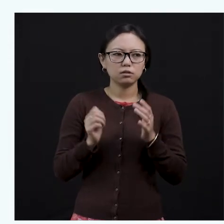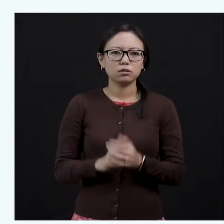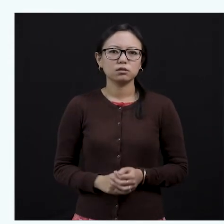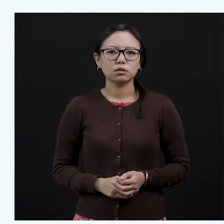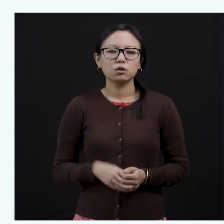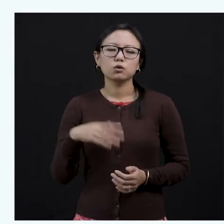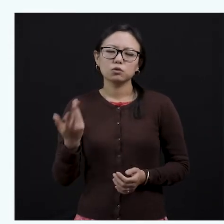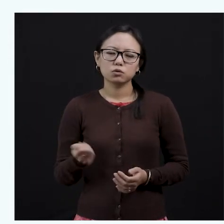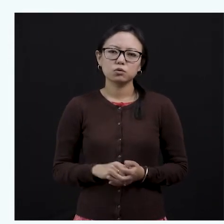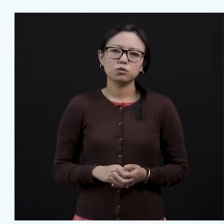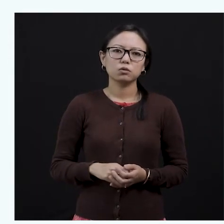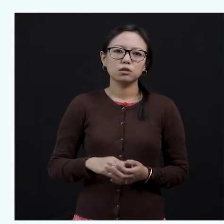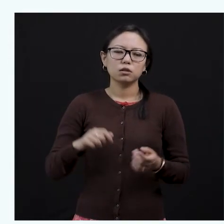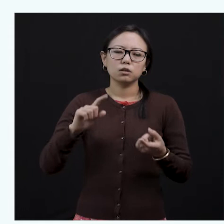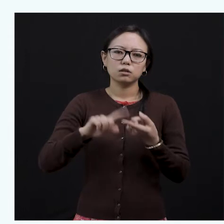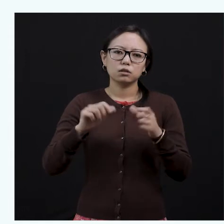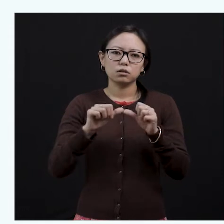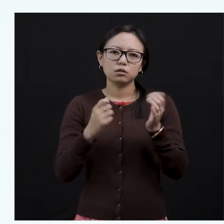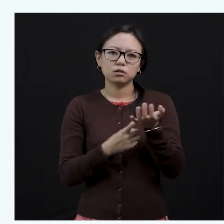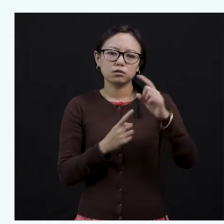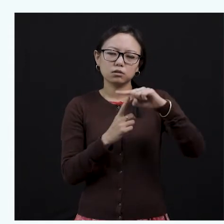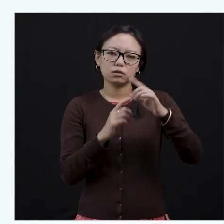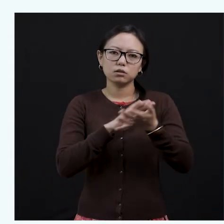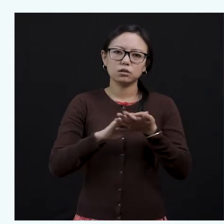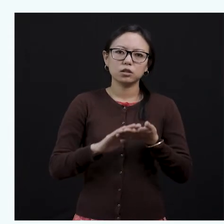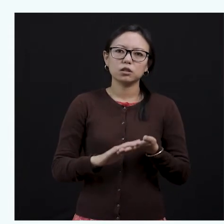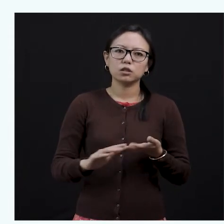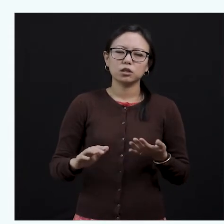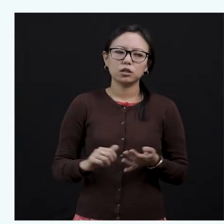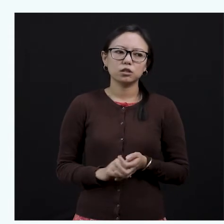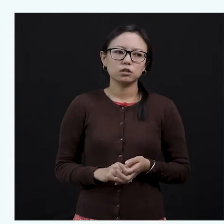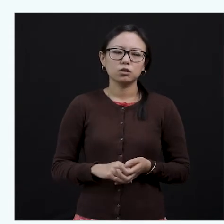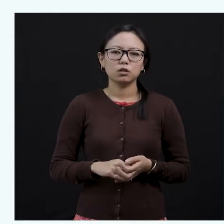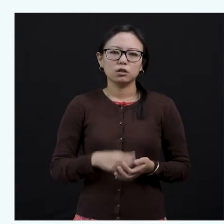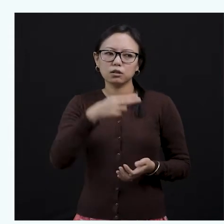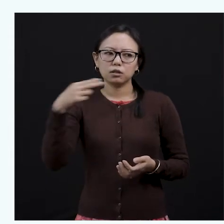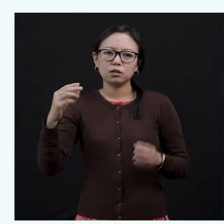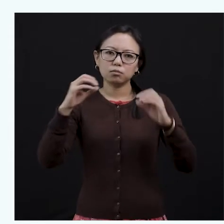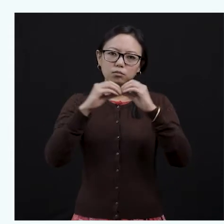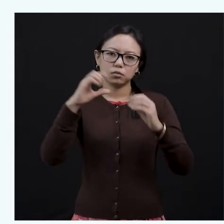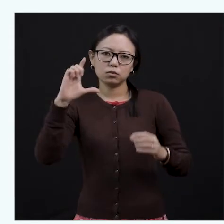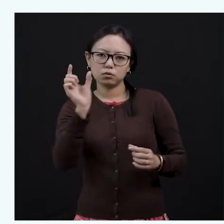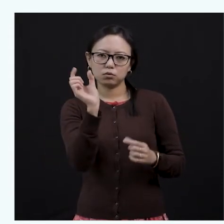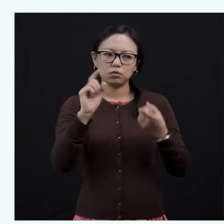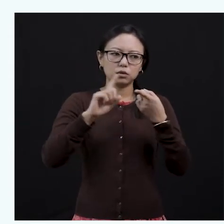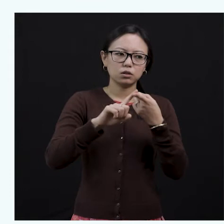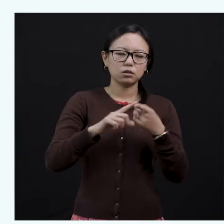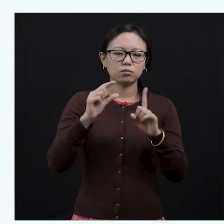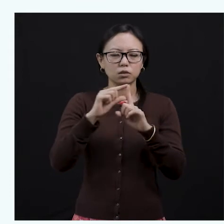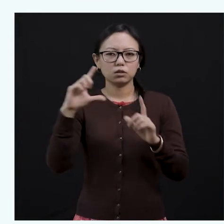planet, and because of the water, human beings can live. All the living beings survive in